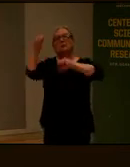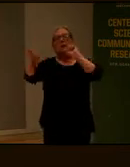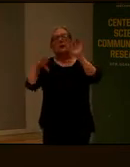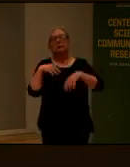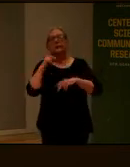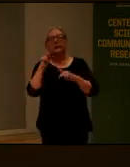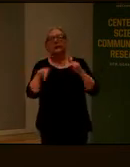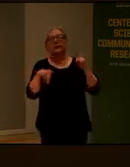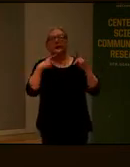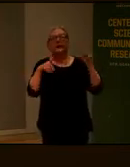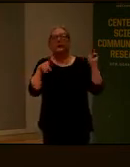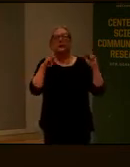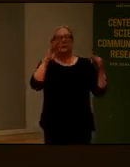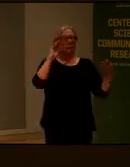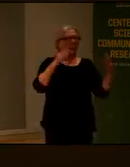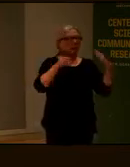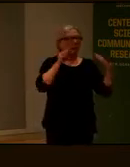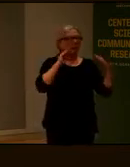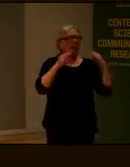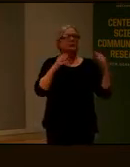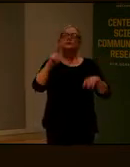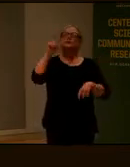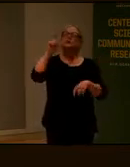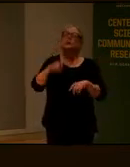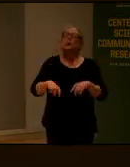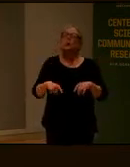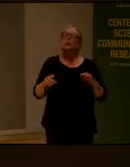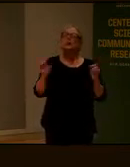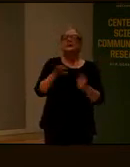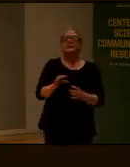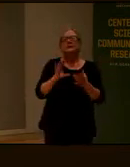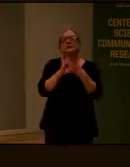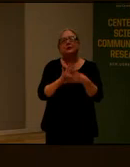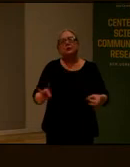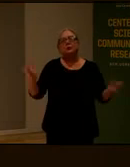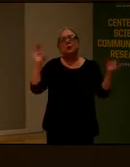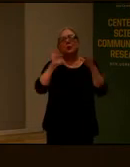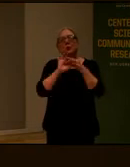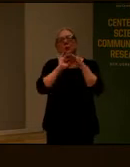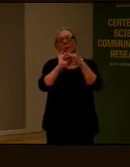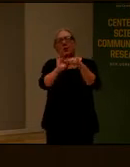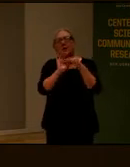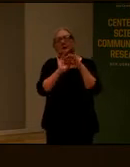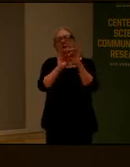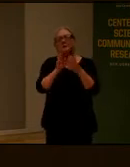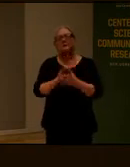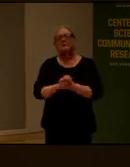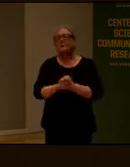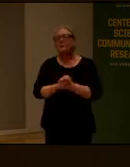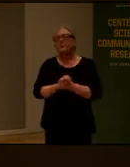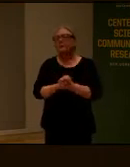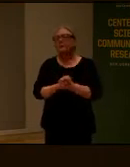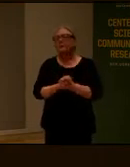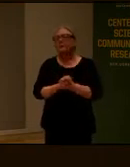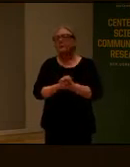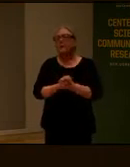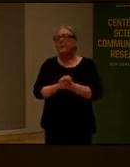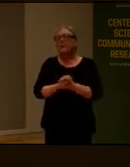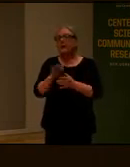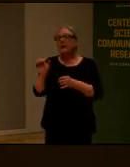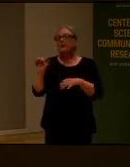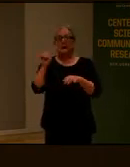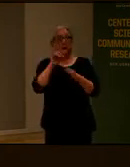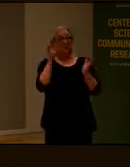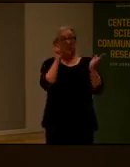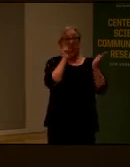truths. And the same kind of cultural difference happens in research as it happens. Research works at a very